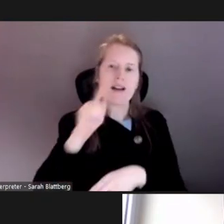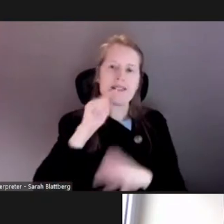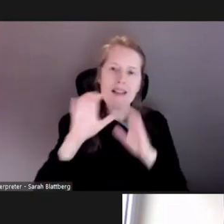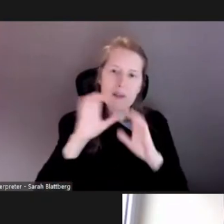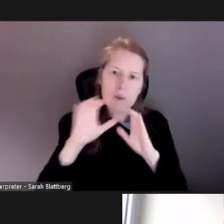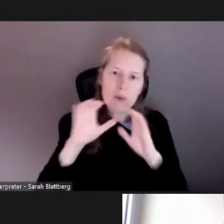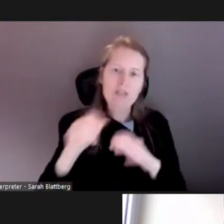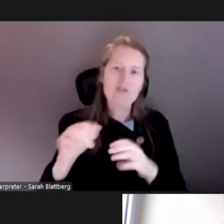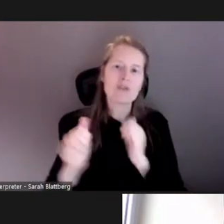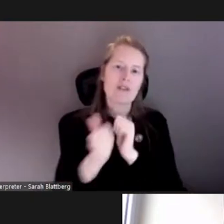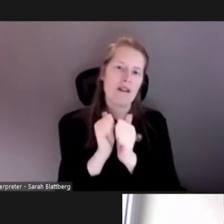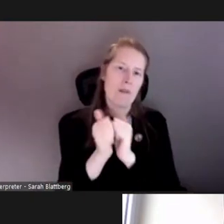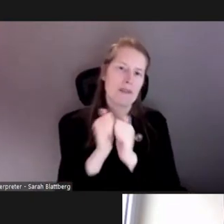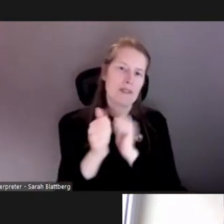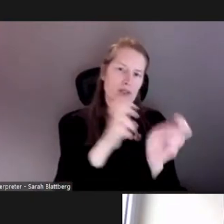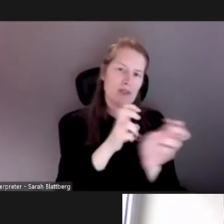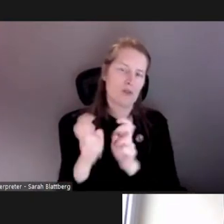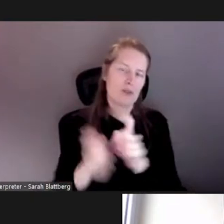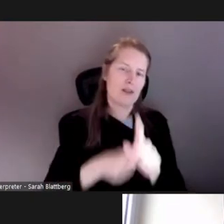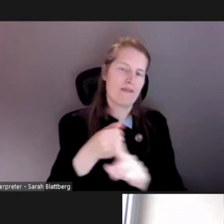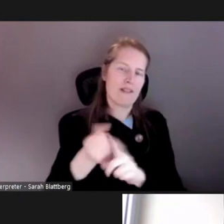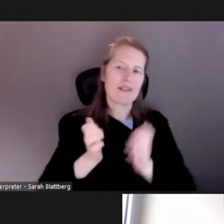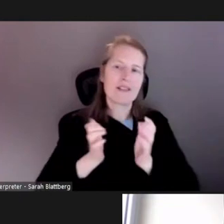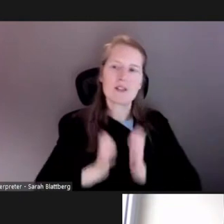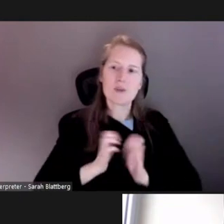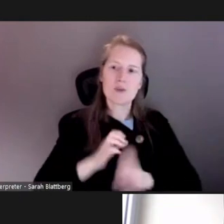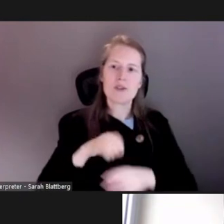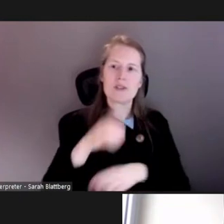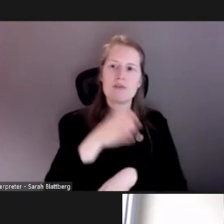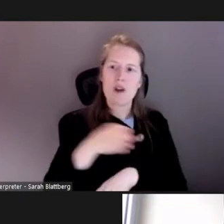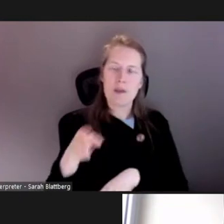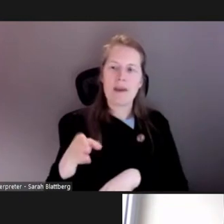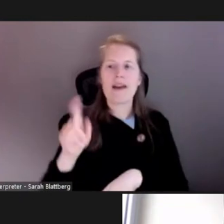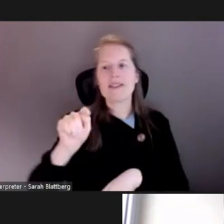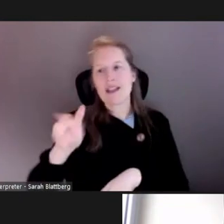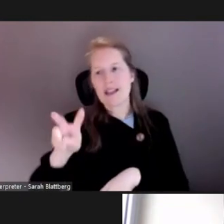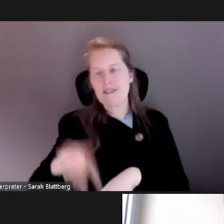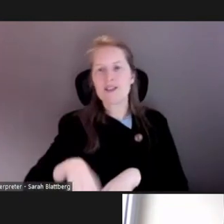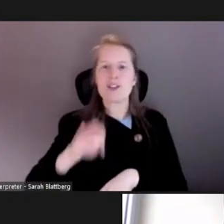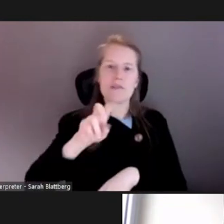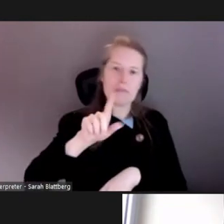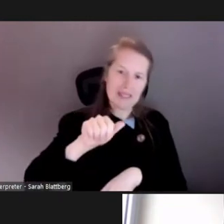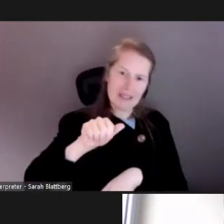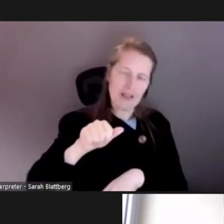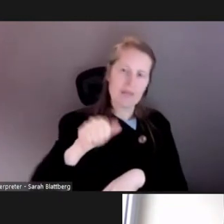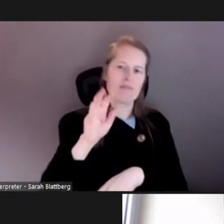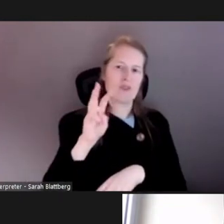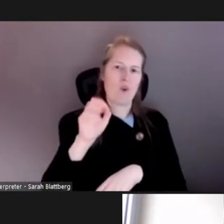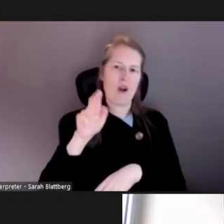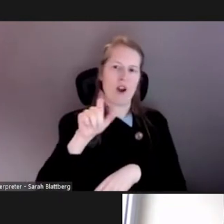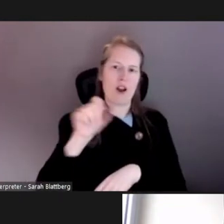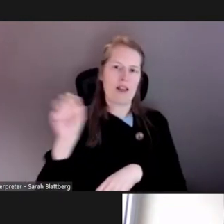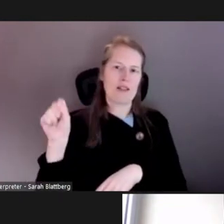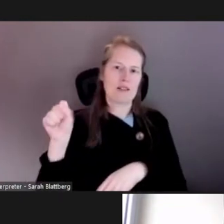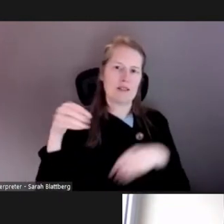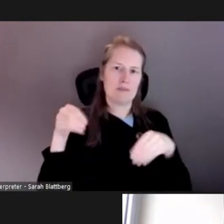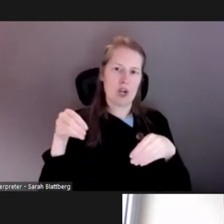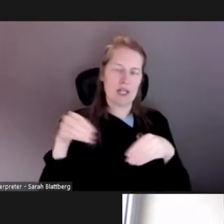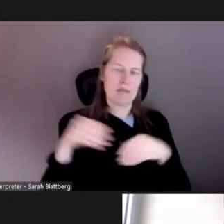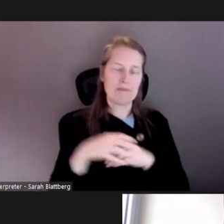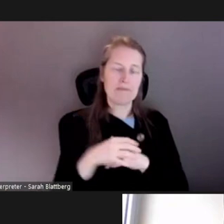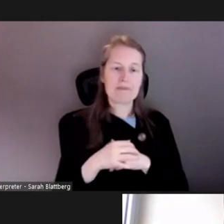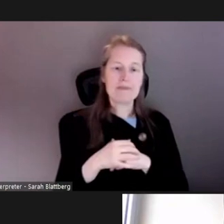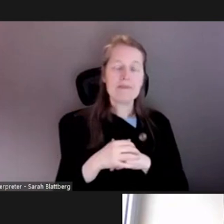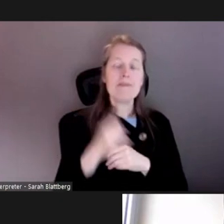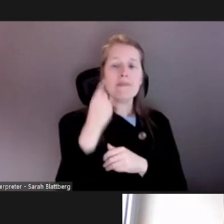competition issues affecting consumers in broadband, television, media, and wireless markets. And beyond their current